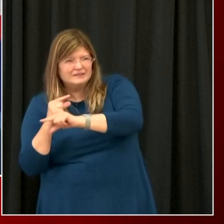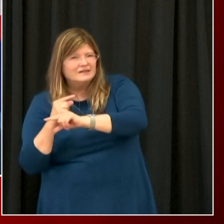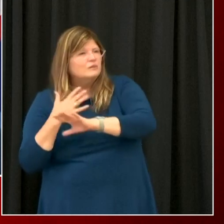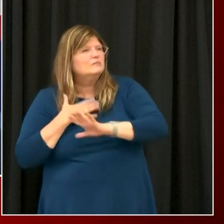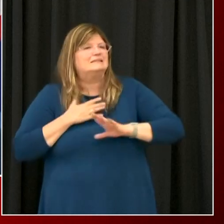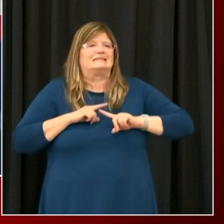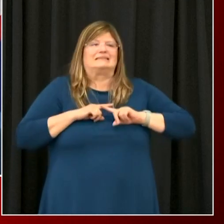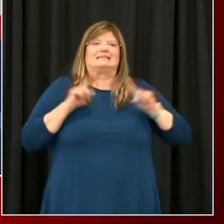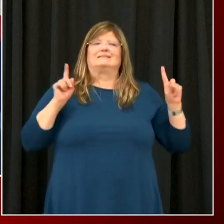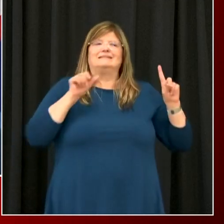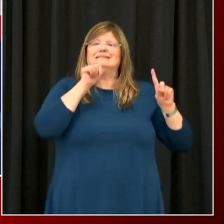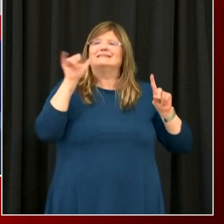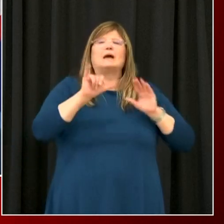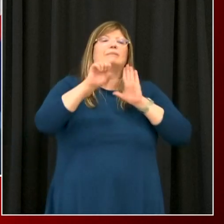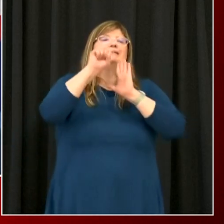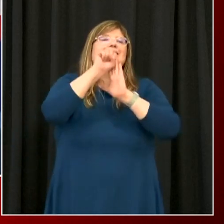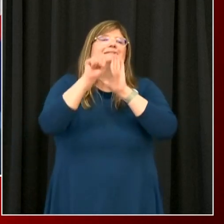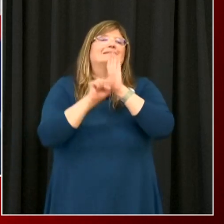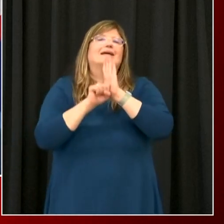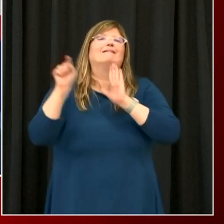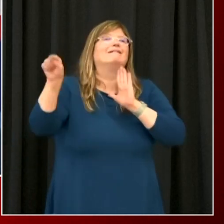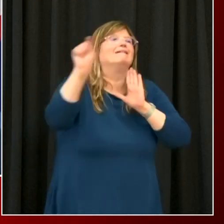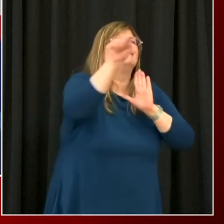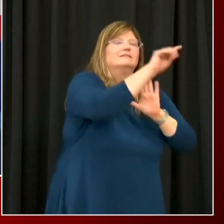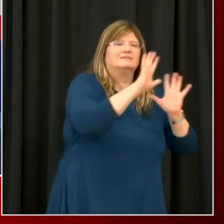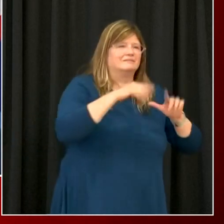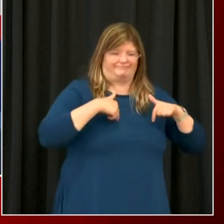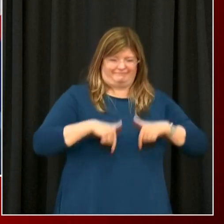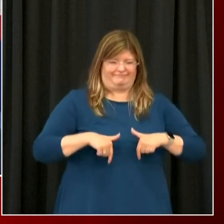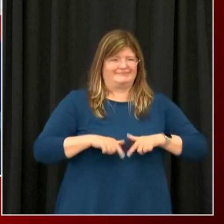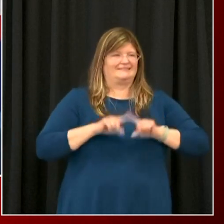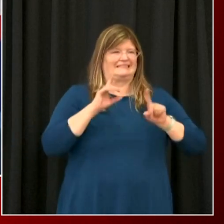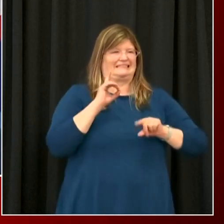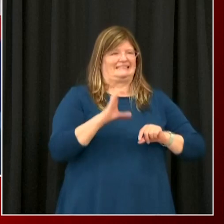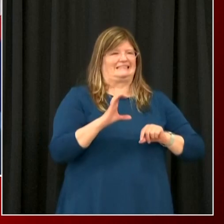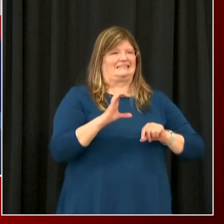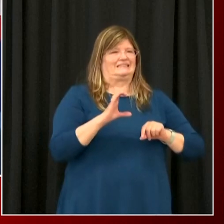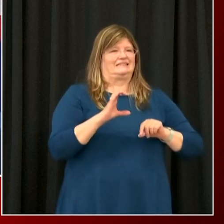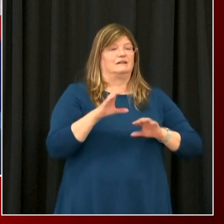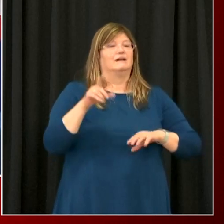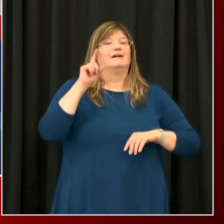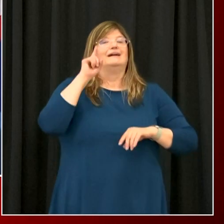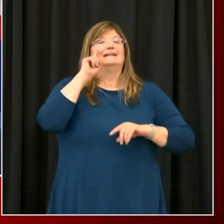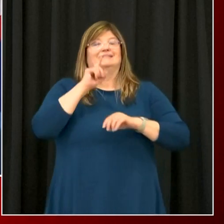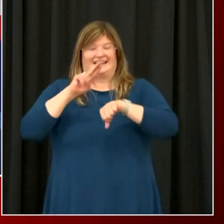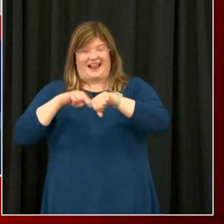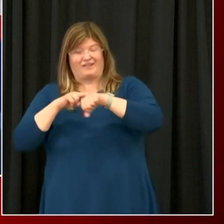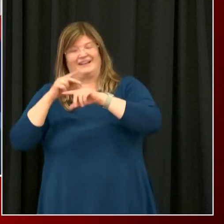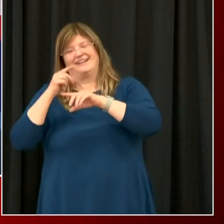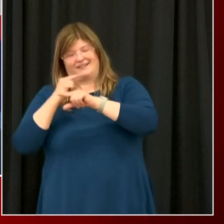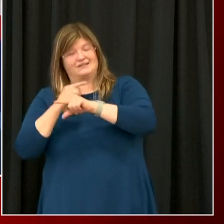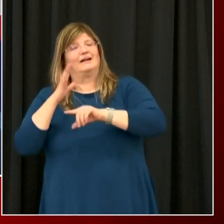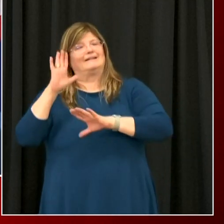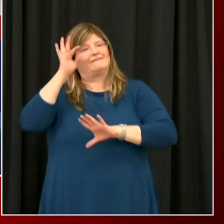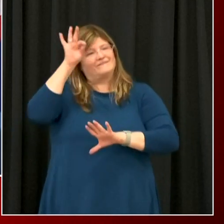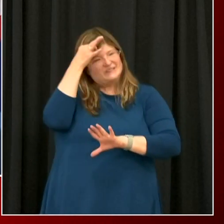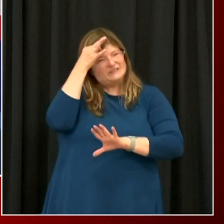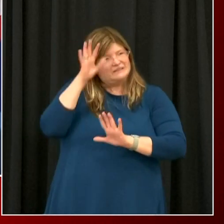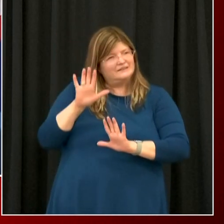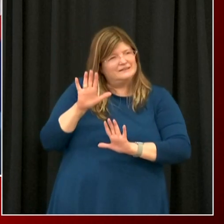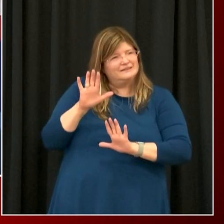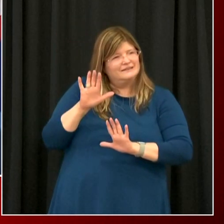guards in that it's already federal. But I understand, and there's some questions about chain of command with